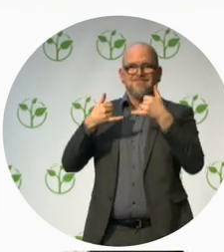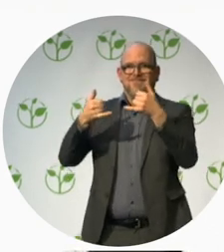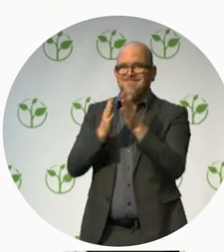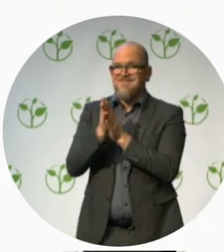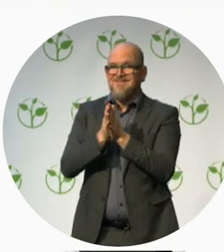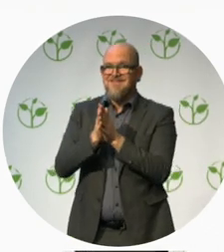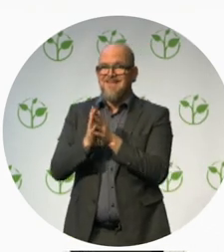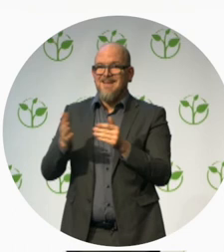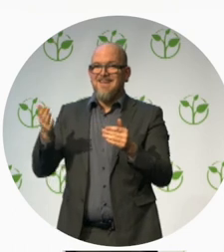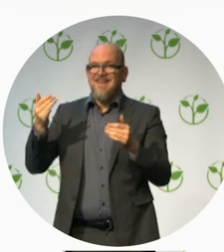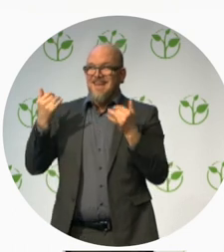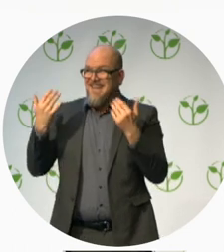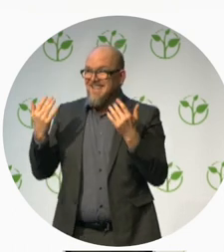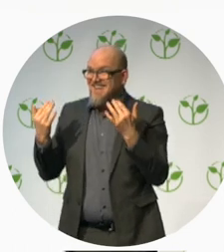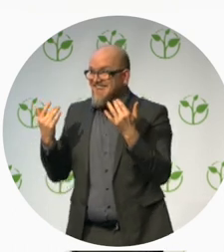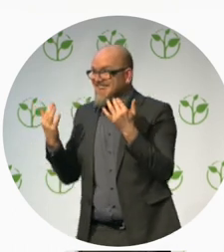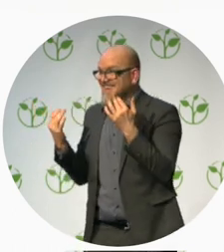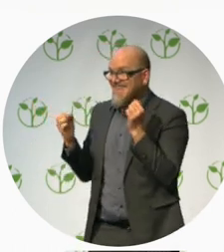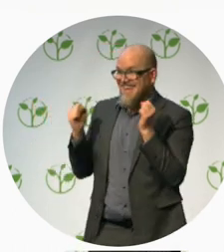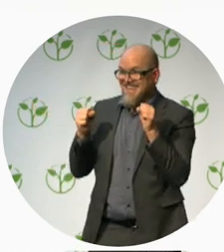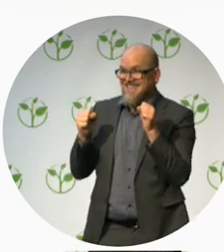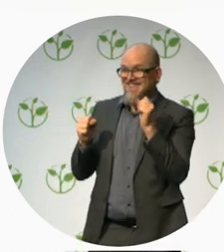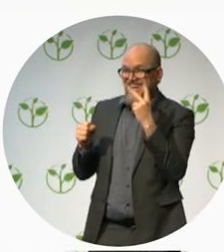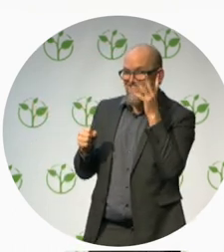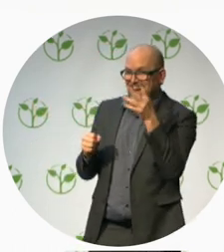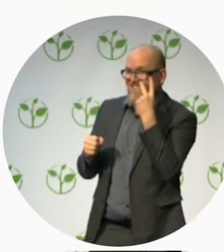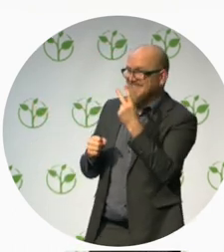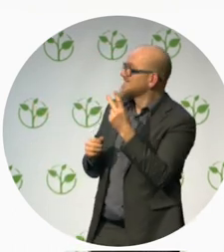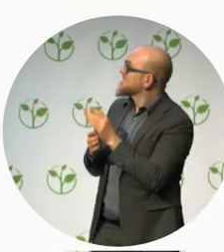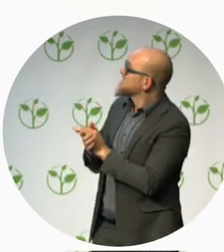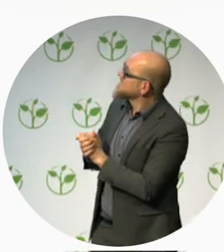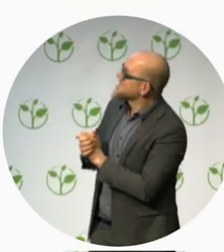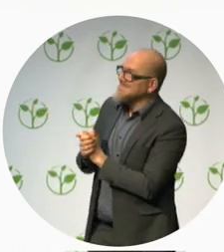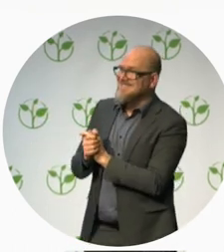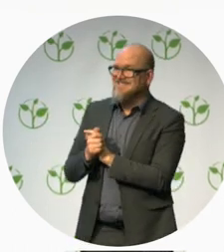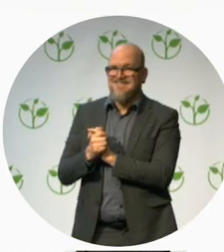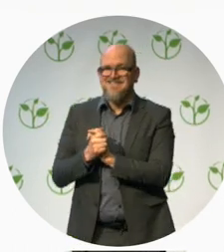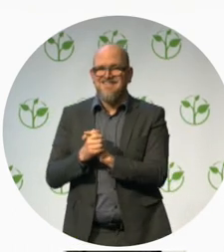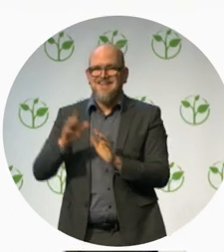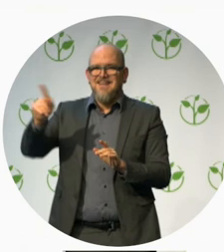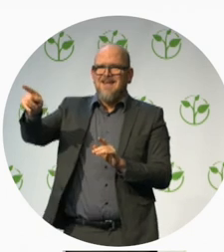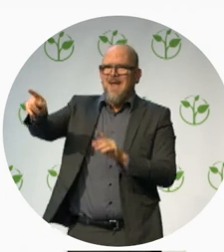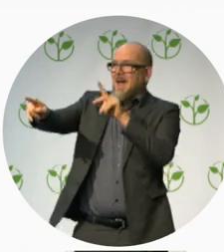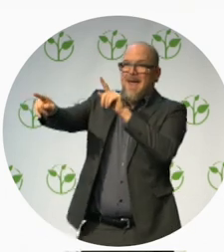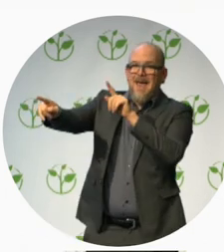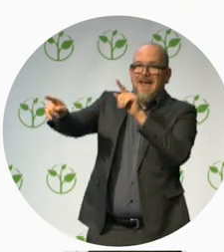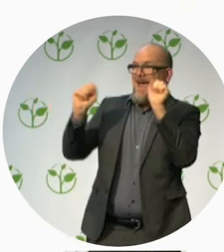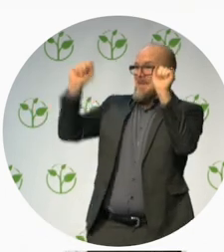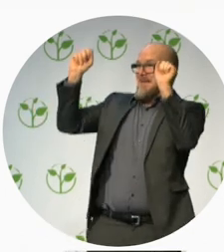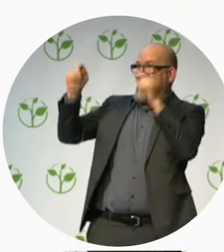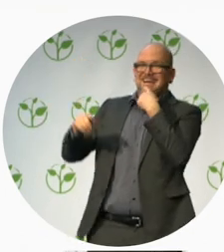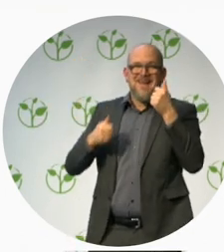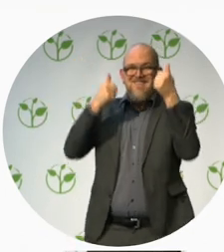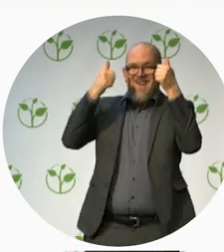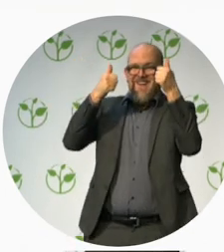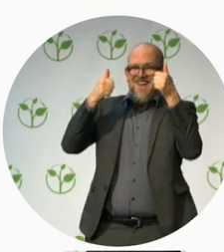Oh, thank you very much. That's Victor doing ba-ba-da-ba. Do you want to do that again for me, Victor? Ba-ba-da-ba. This is our keynote speecher. I know, it's going to be great, isn't